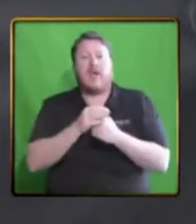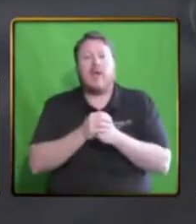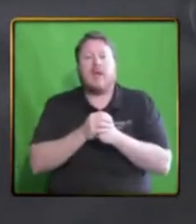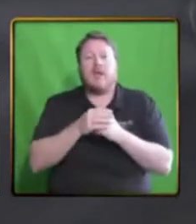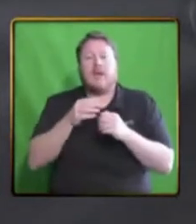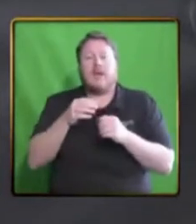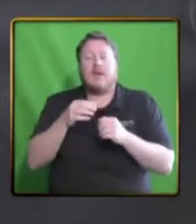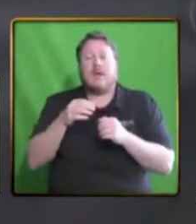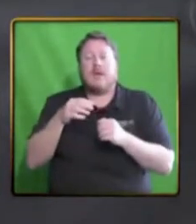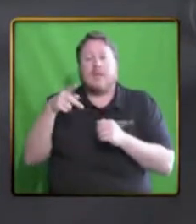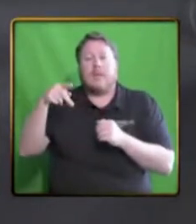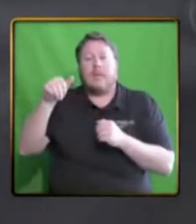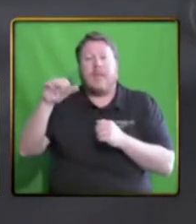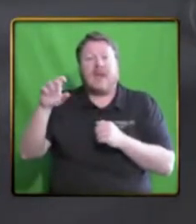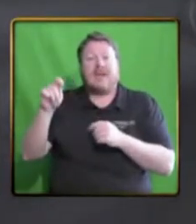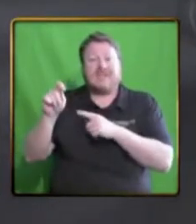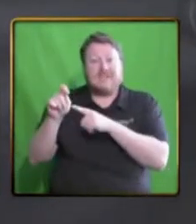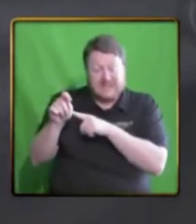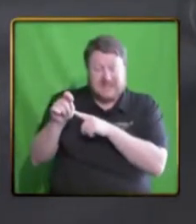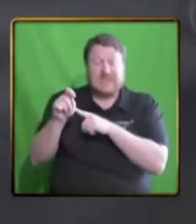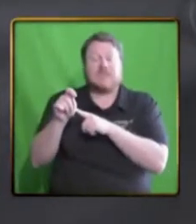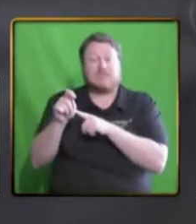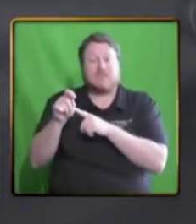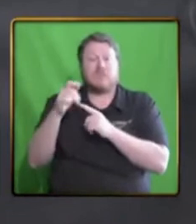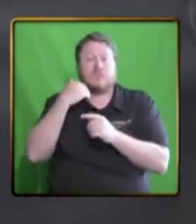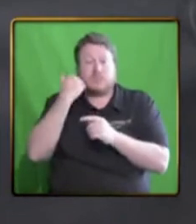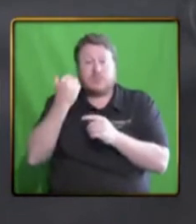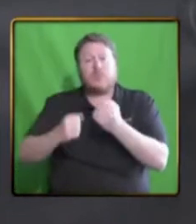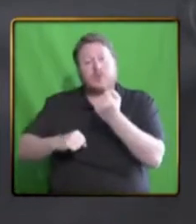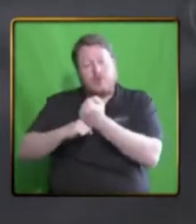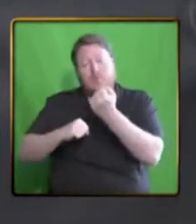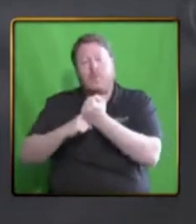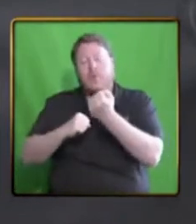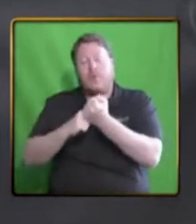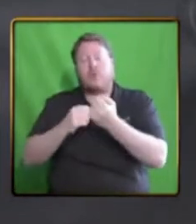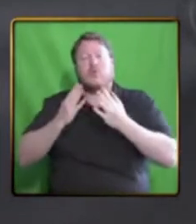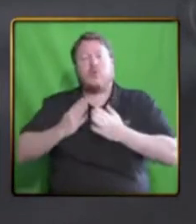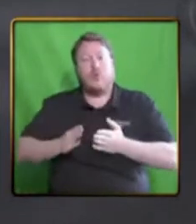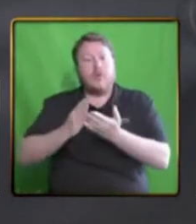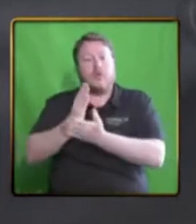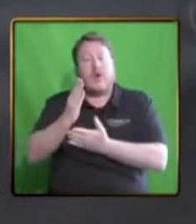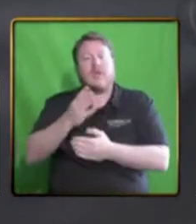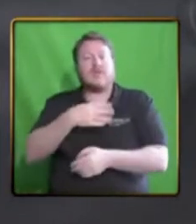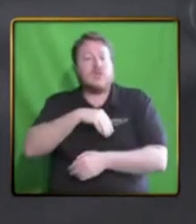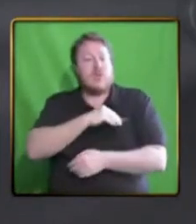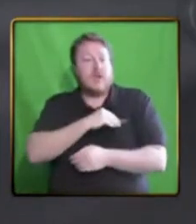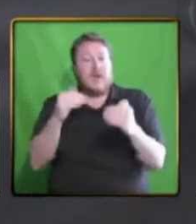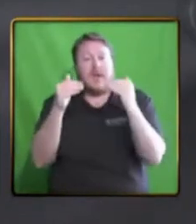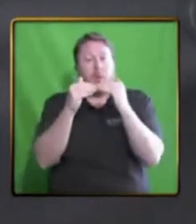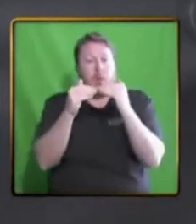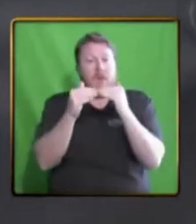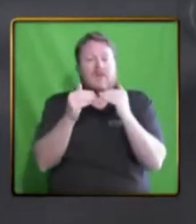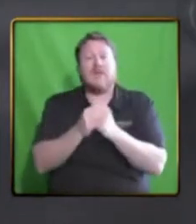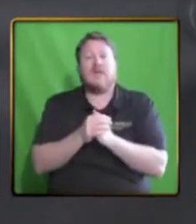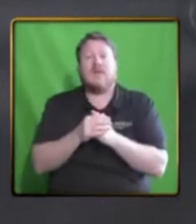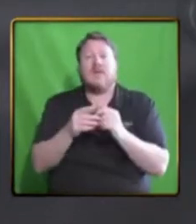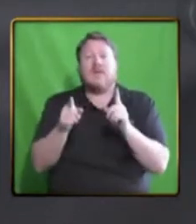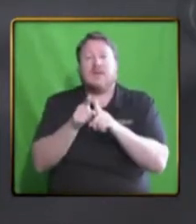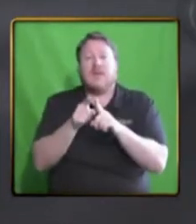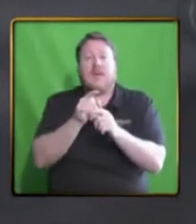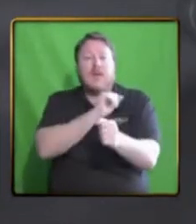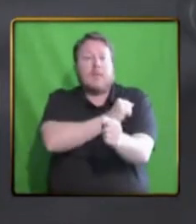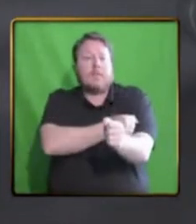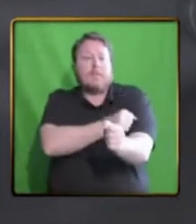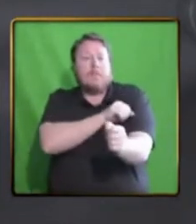to strengthen our work on human rights, gender equality, as well as the empowerment